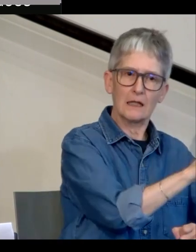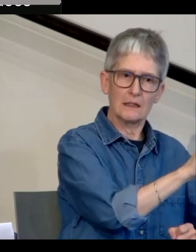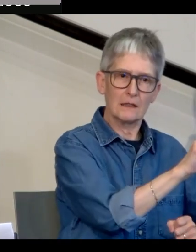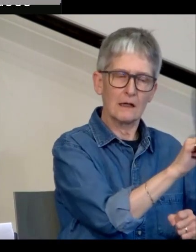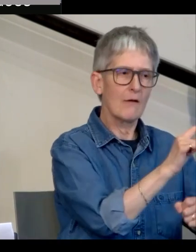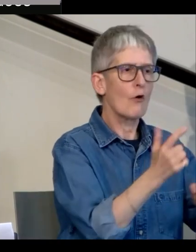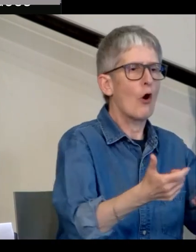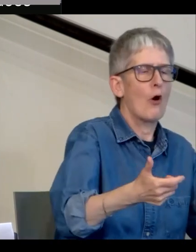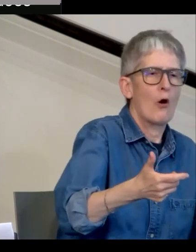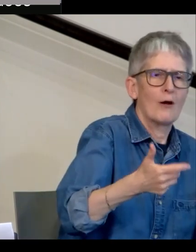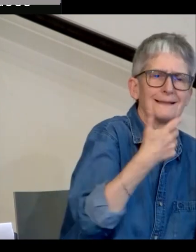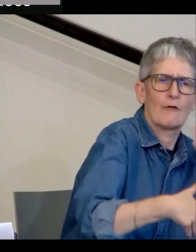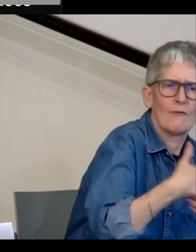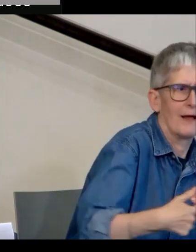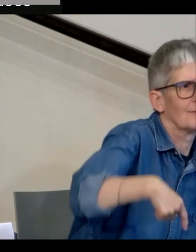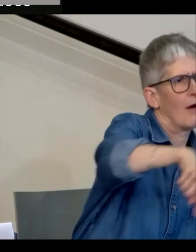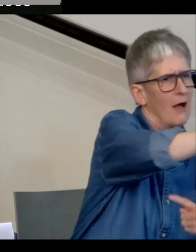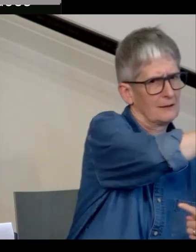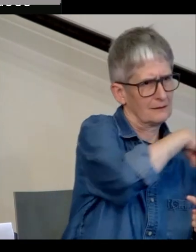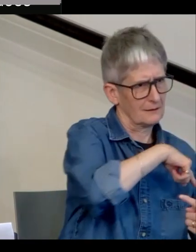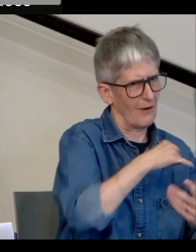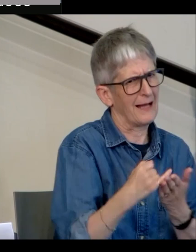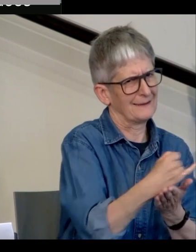sins. Dear friends,